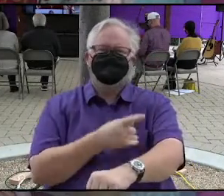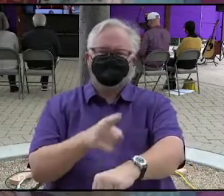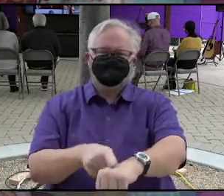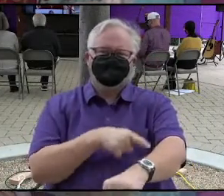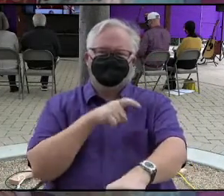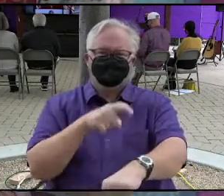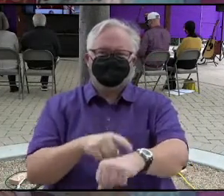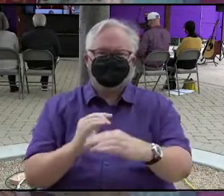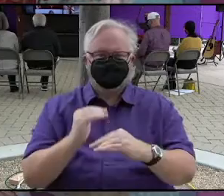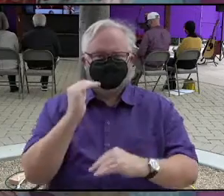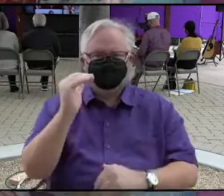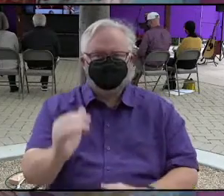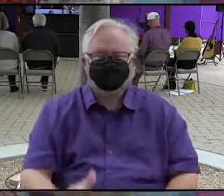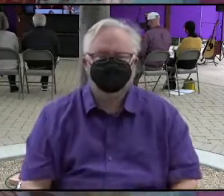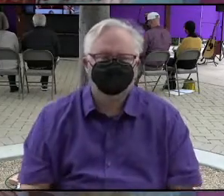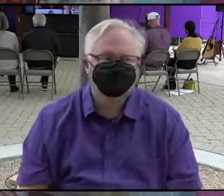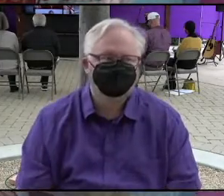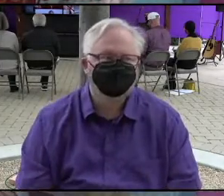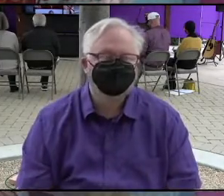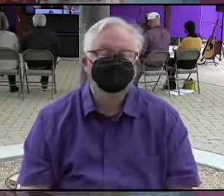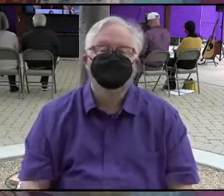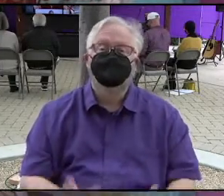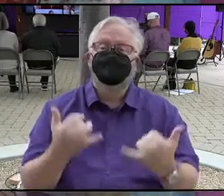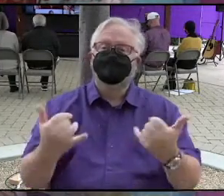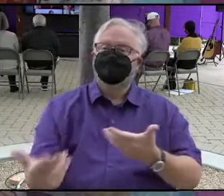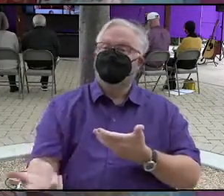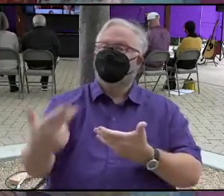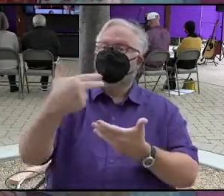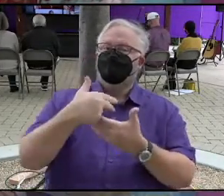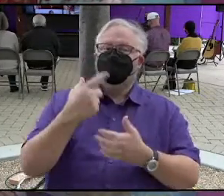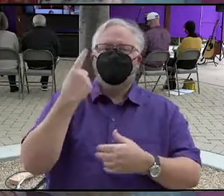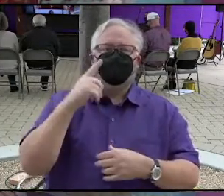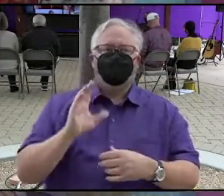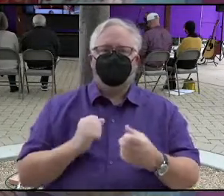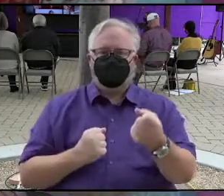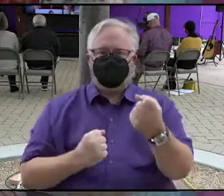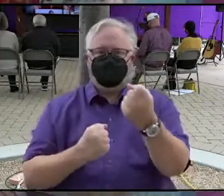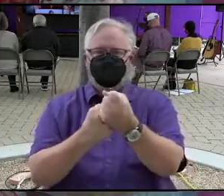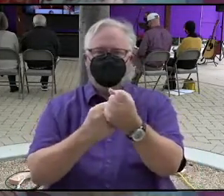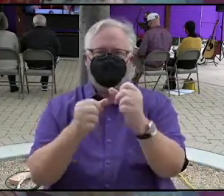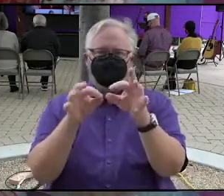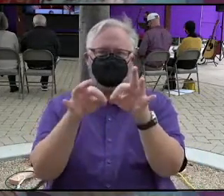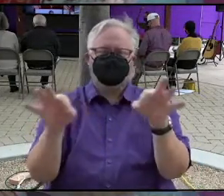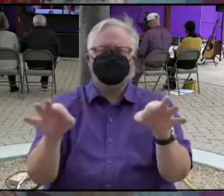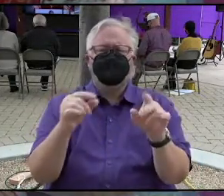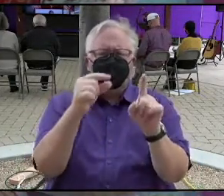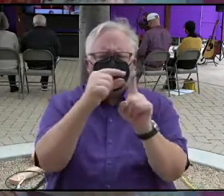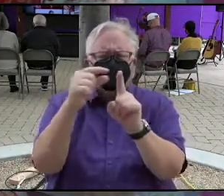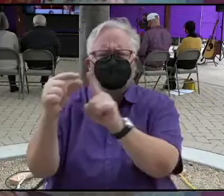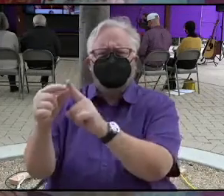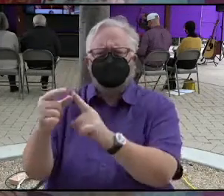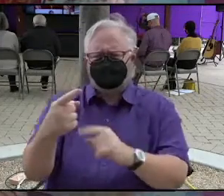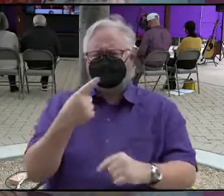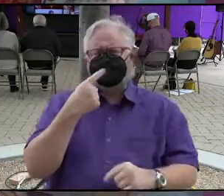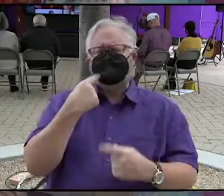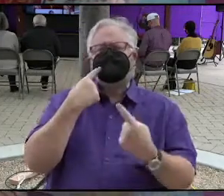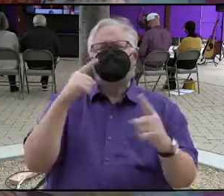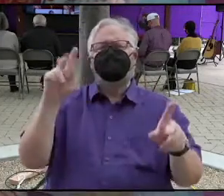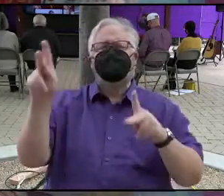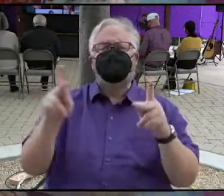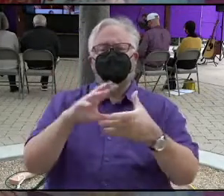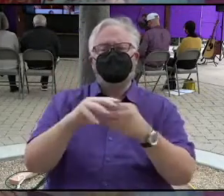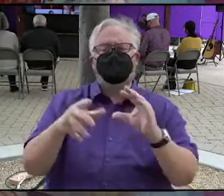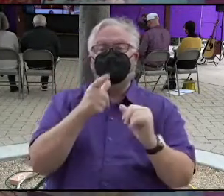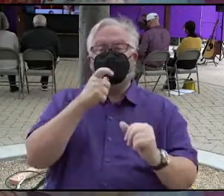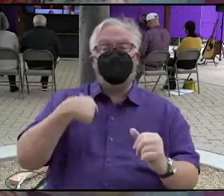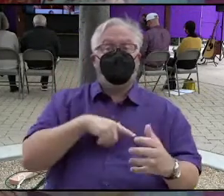too long? And now, please join me as we say our affirmation, those words that tell the story of who we are and who we want